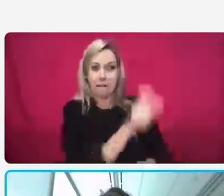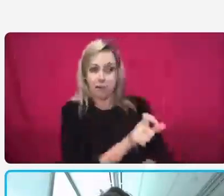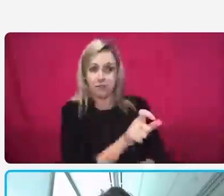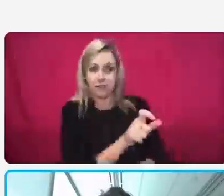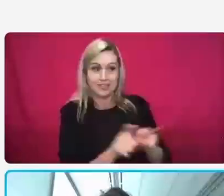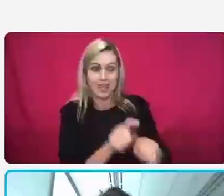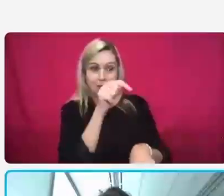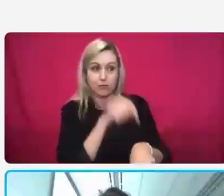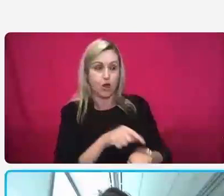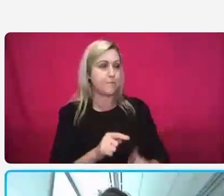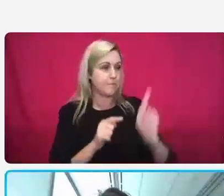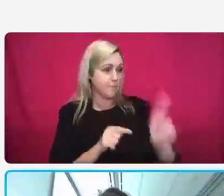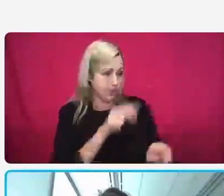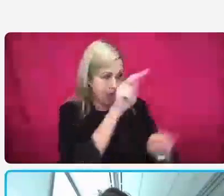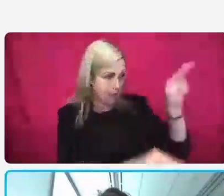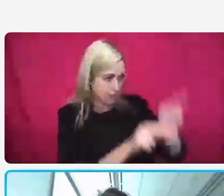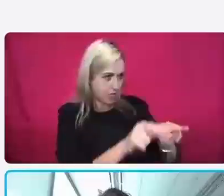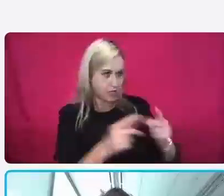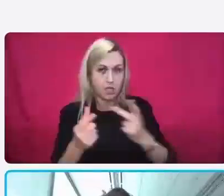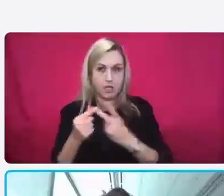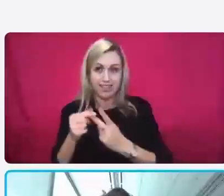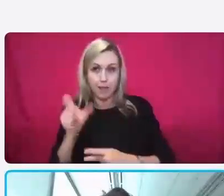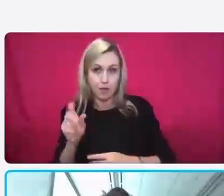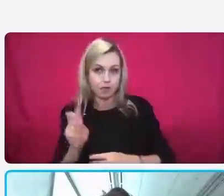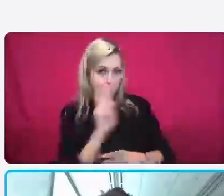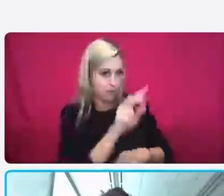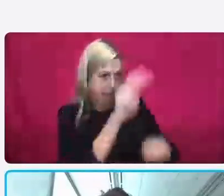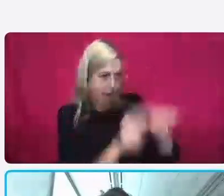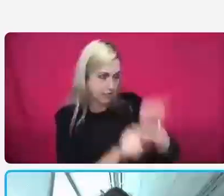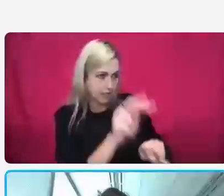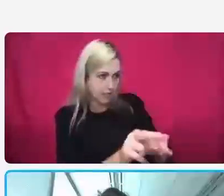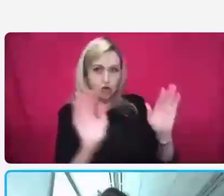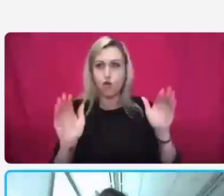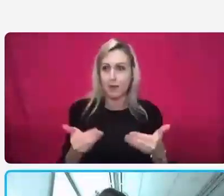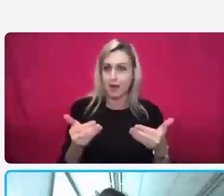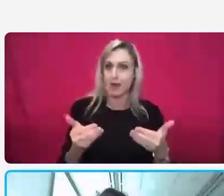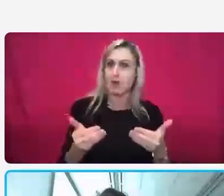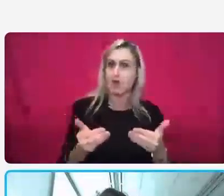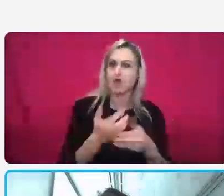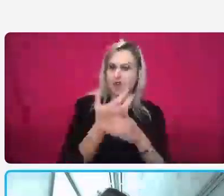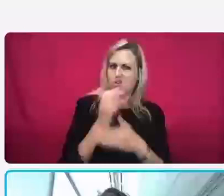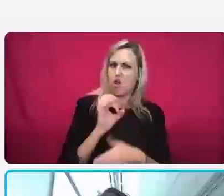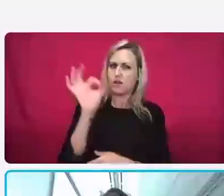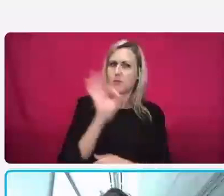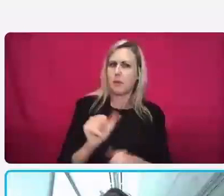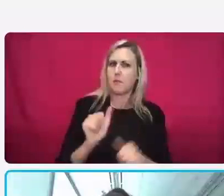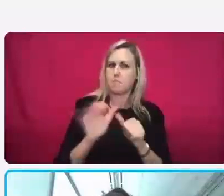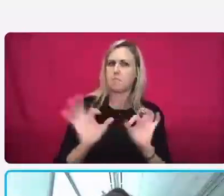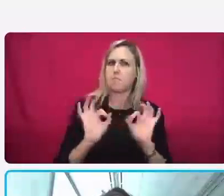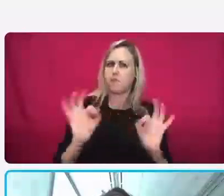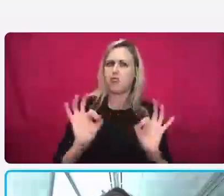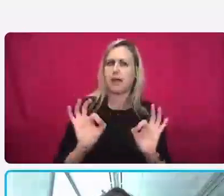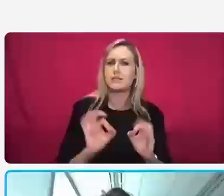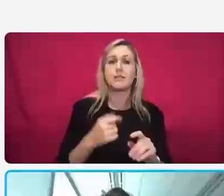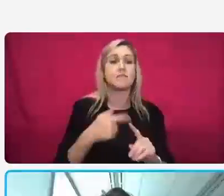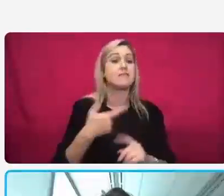time with the results of the assessment compared. 90% is an extremely good result for human assessments, with